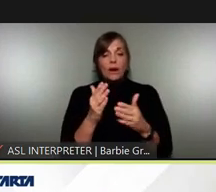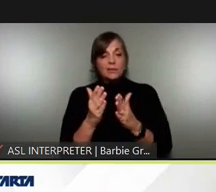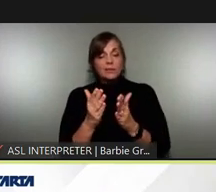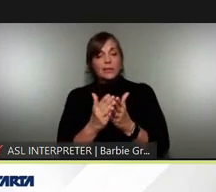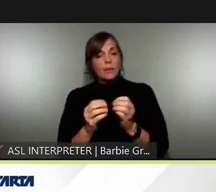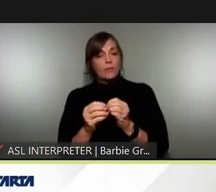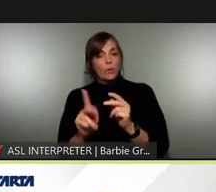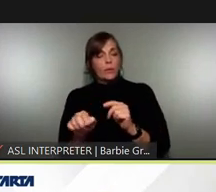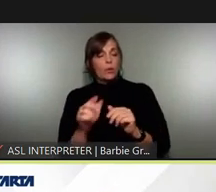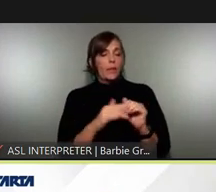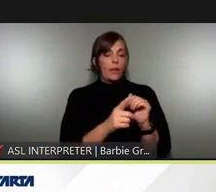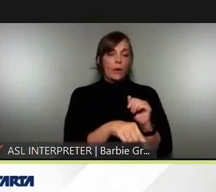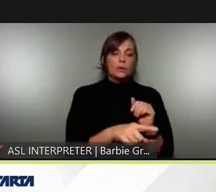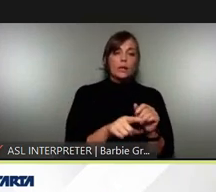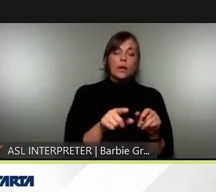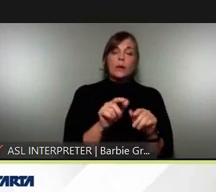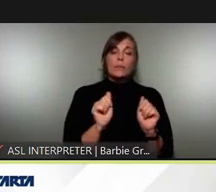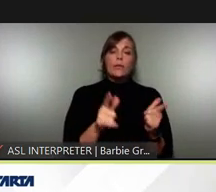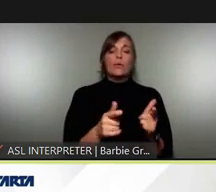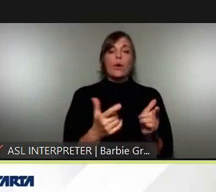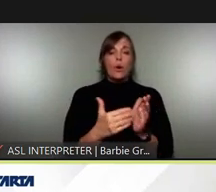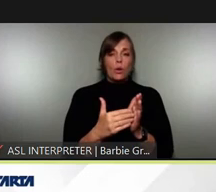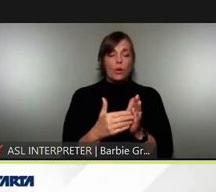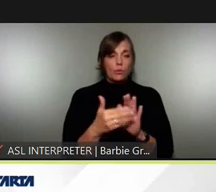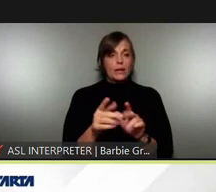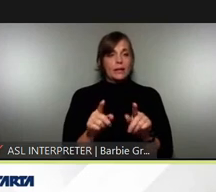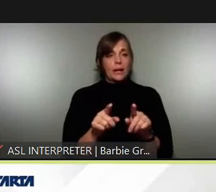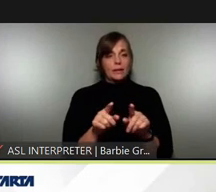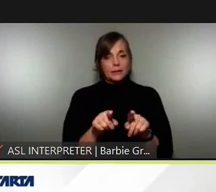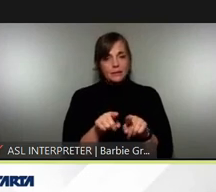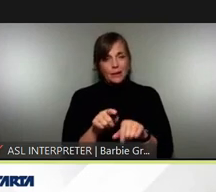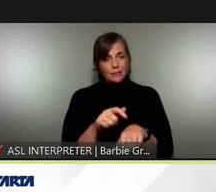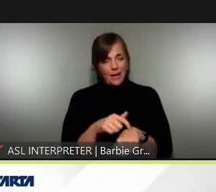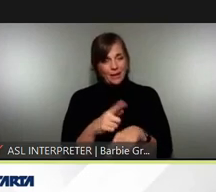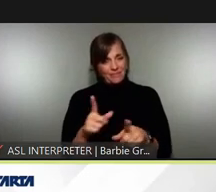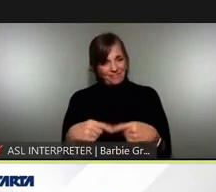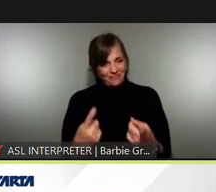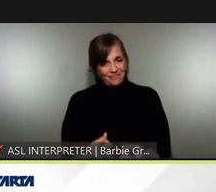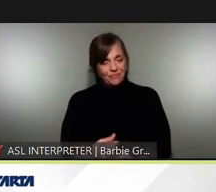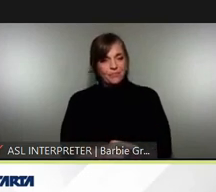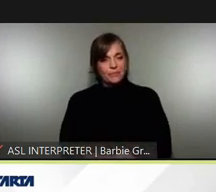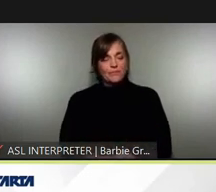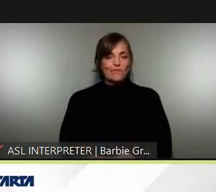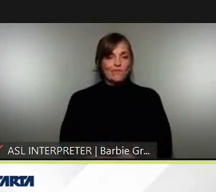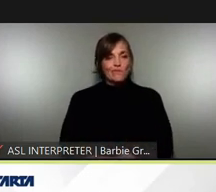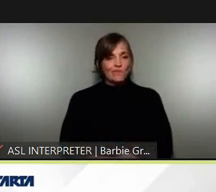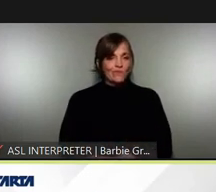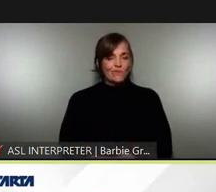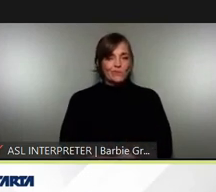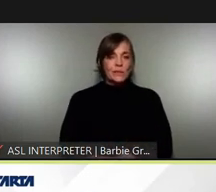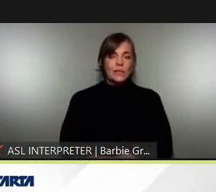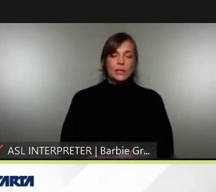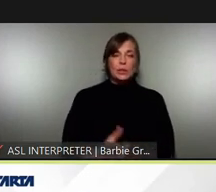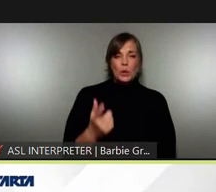And yet they're all operating at the same frequency, right? So exploring how to take some of those